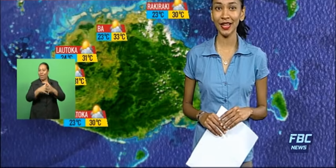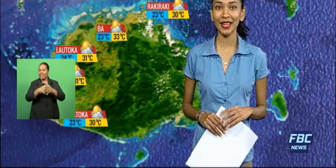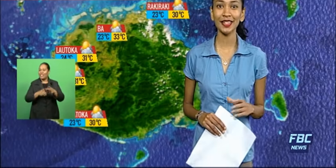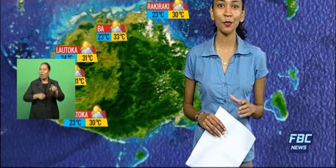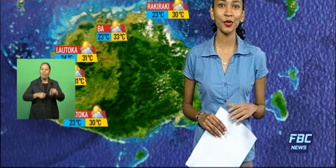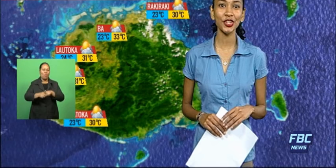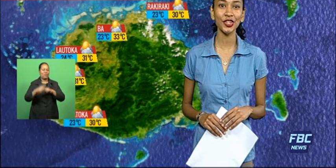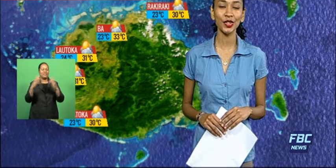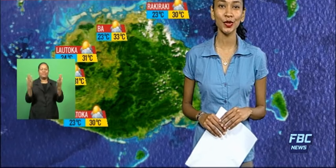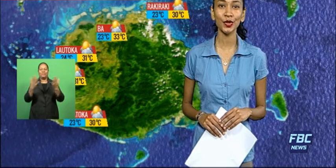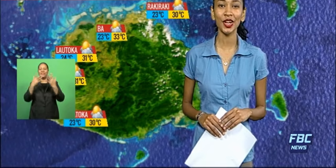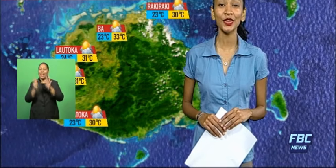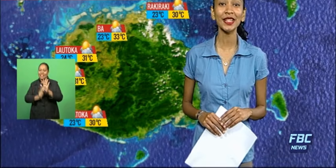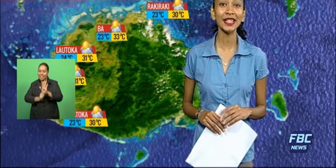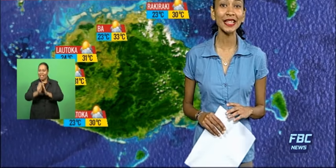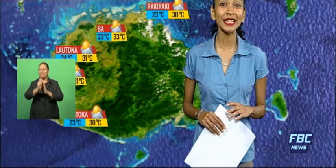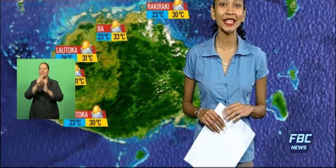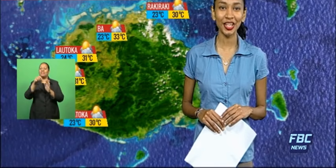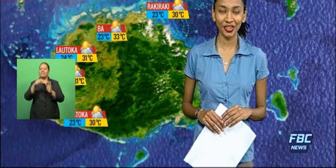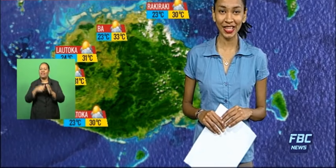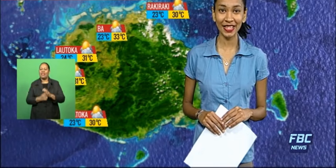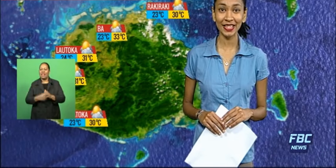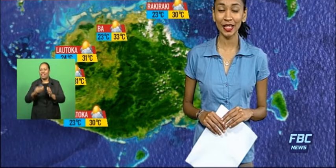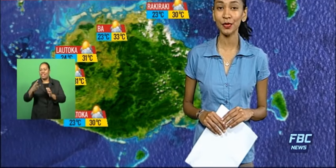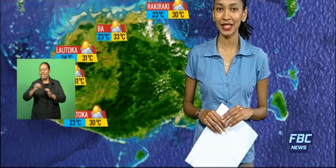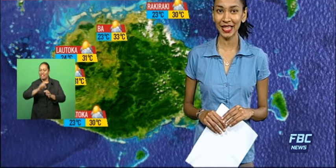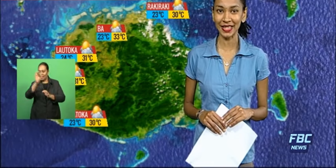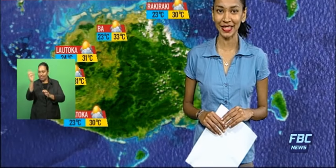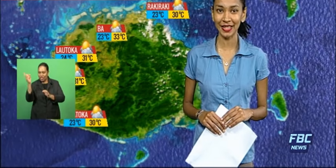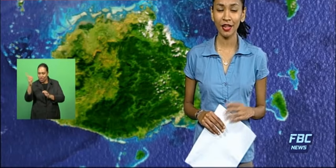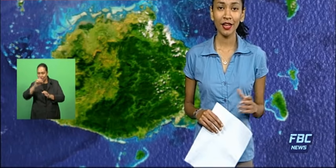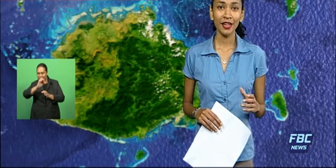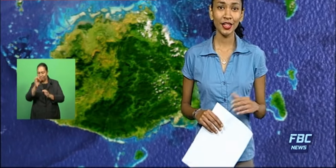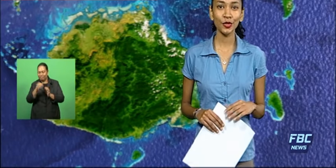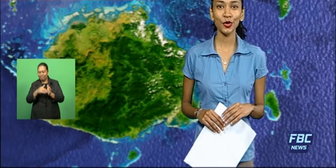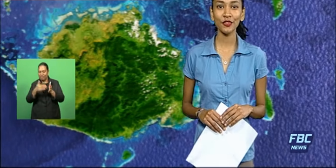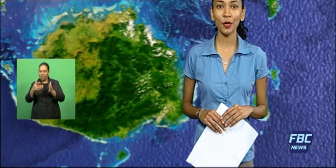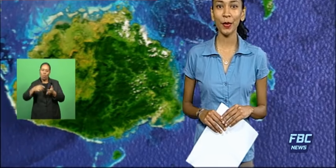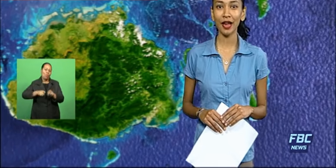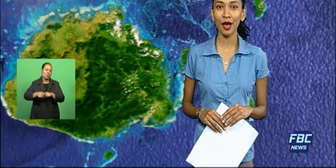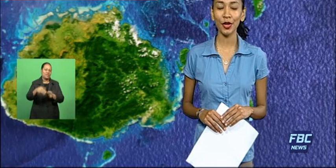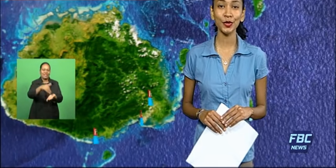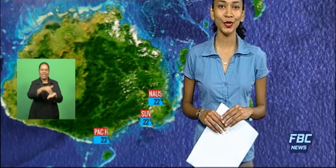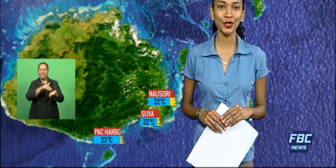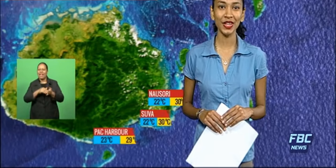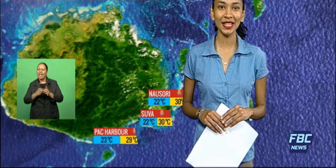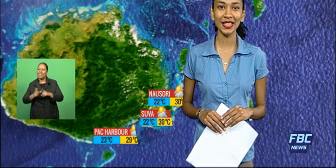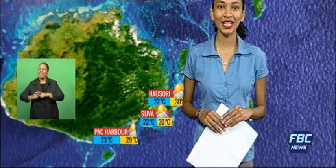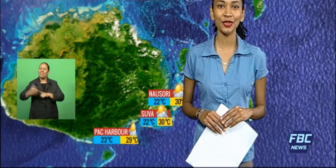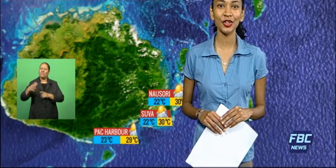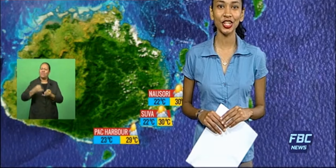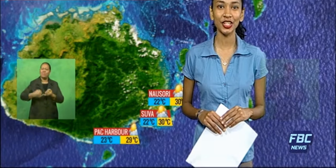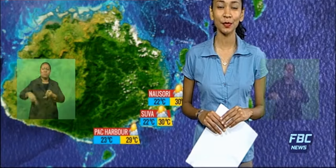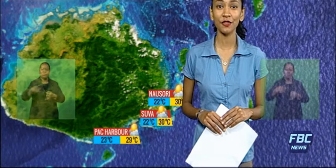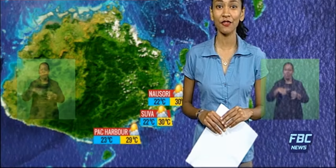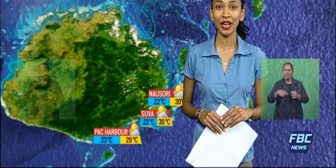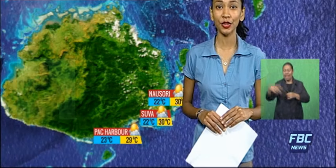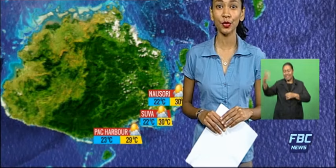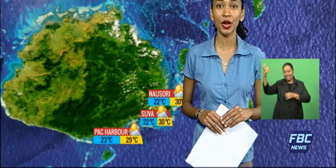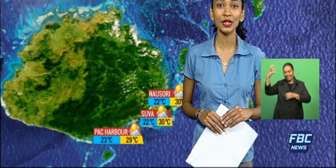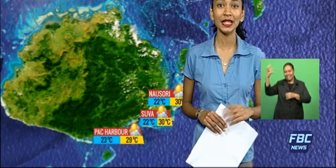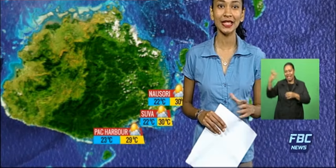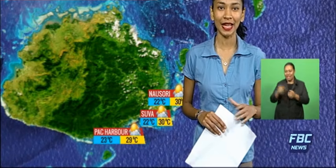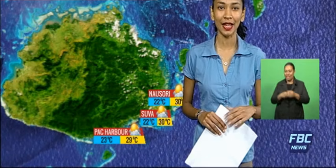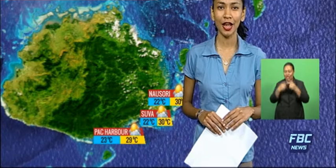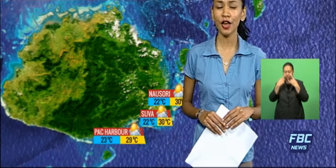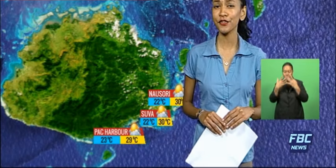humid as temperatures rose to around 33 degrees in some centers. Eastwards from Peck Harbour to Suva, sunny conditions prevailed